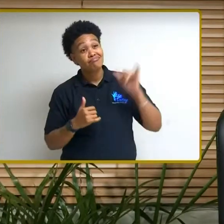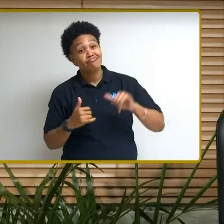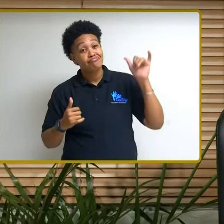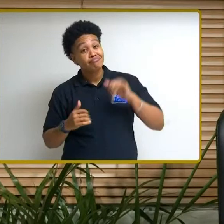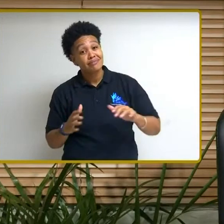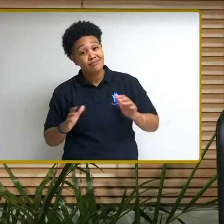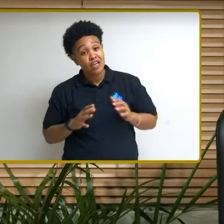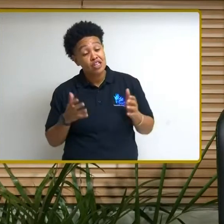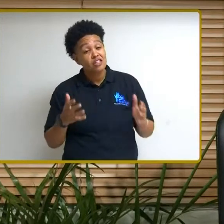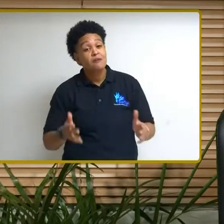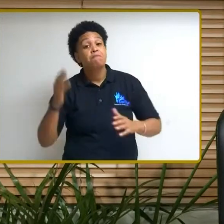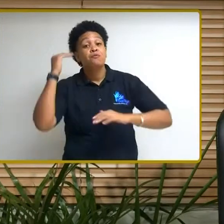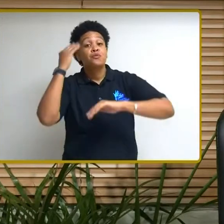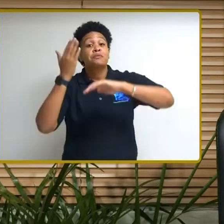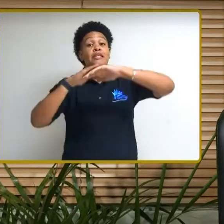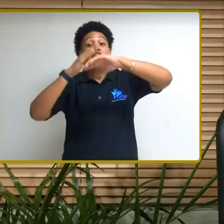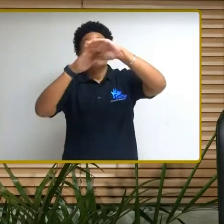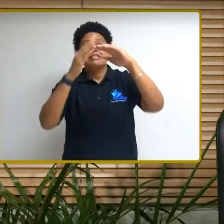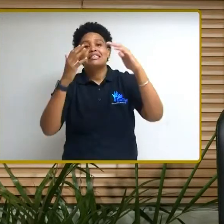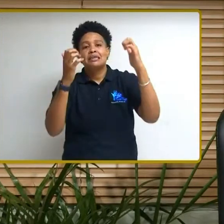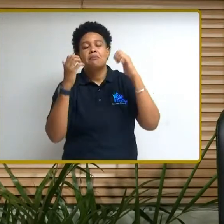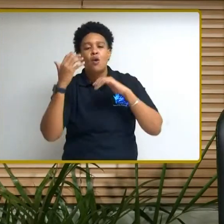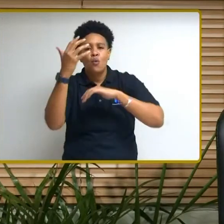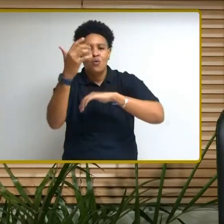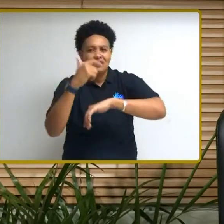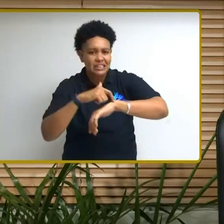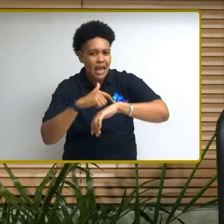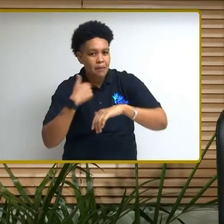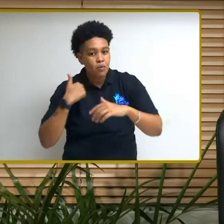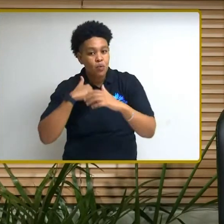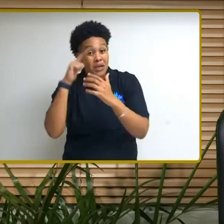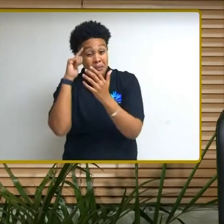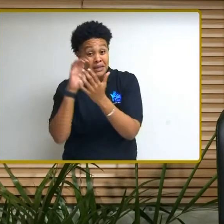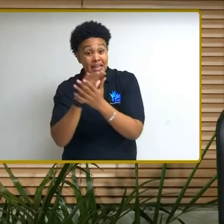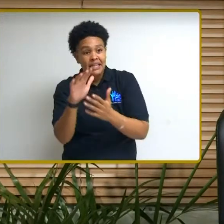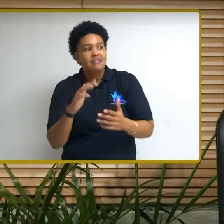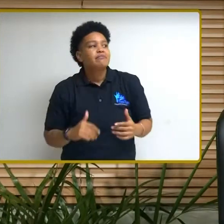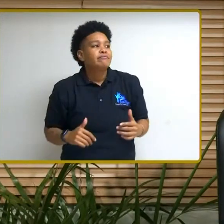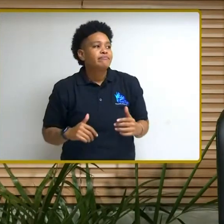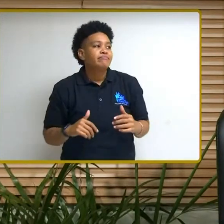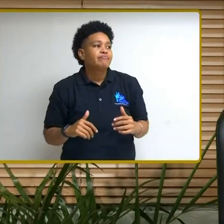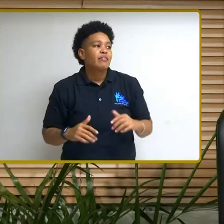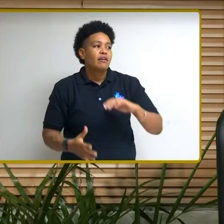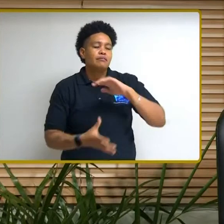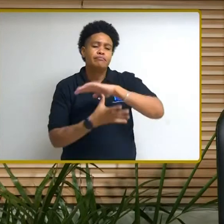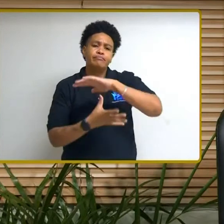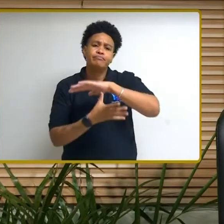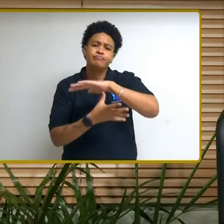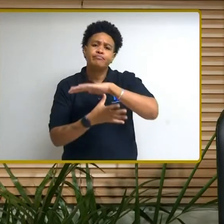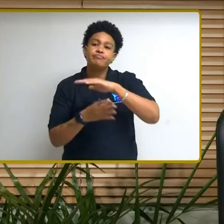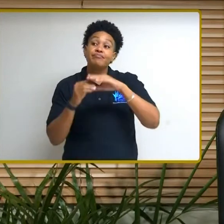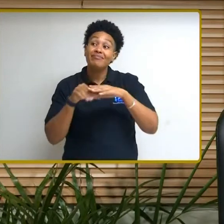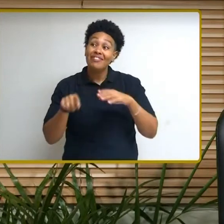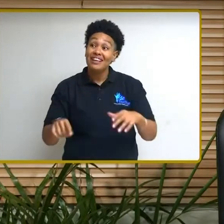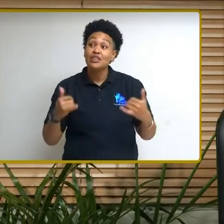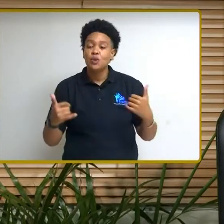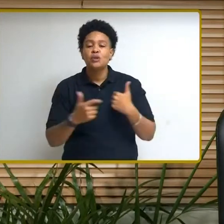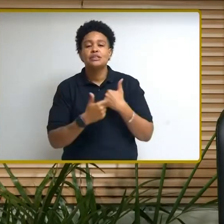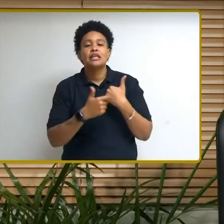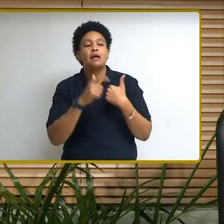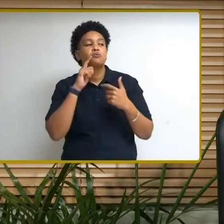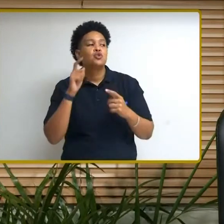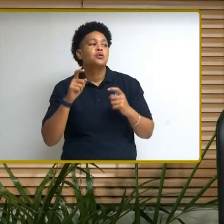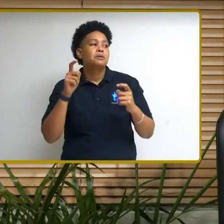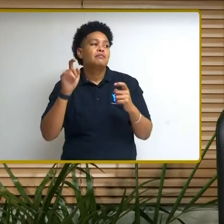hopefully then increase in demand over time. We believe that a priority in this instance should be given